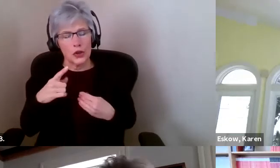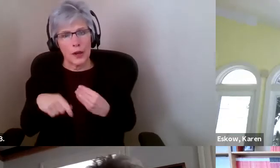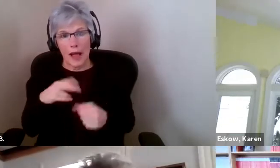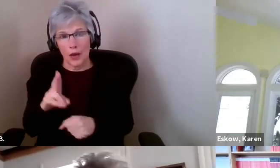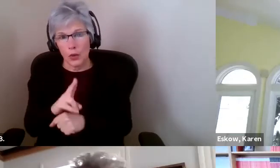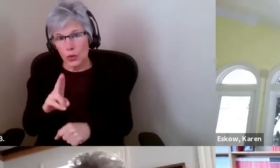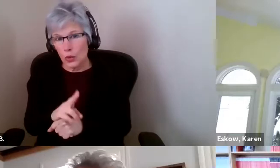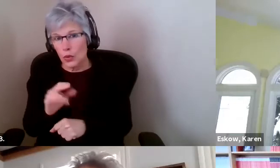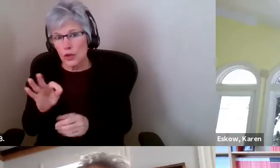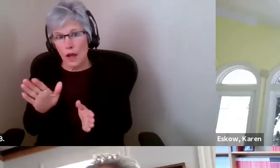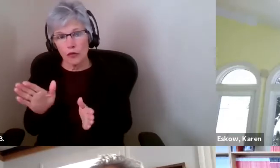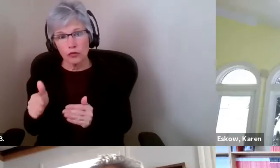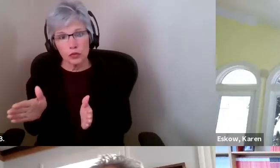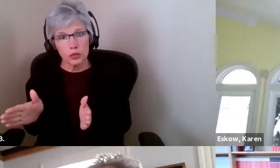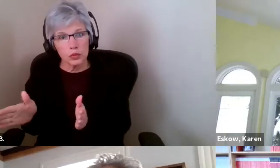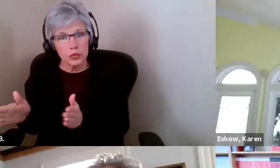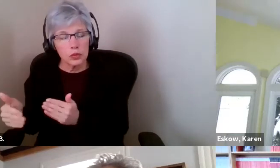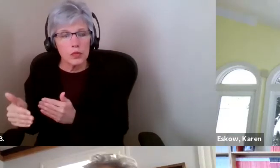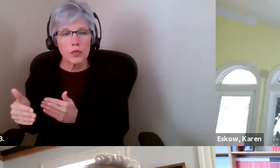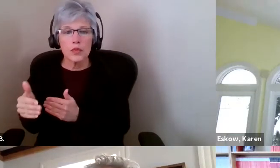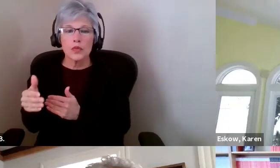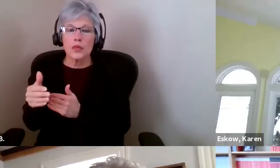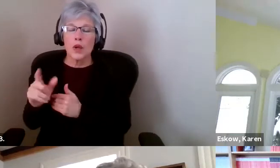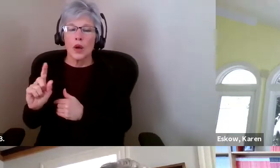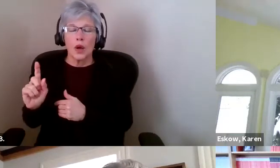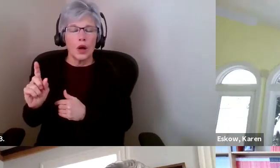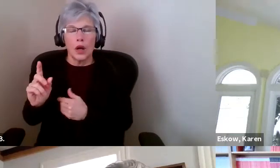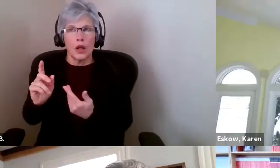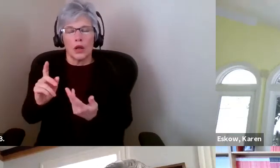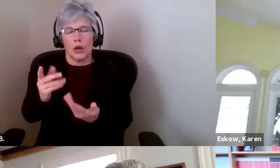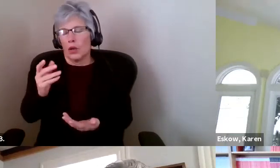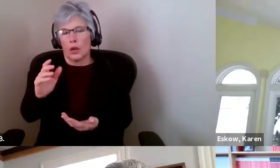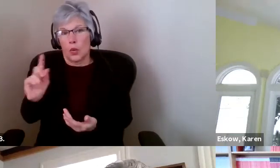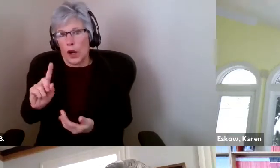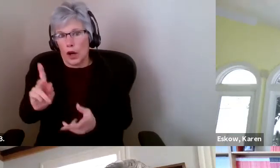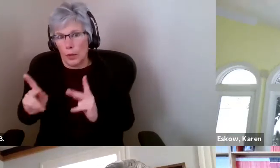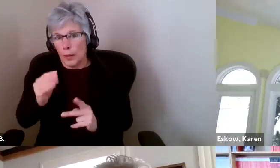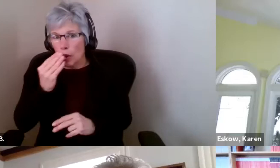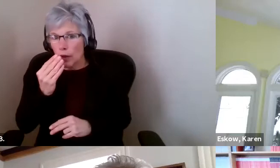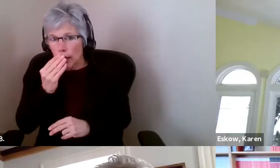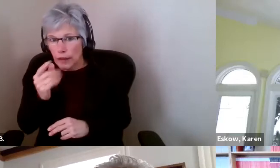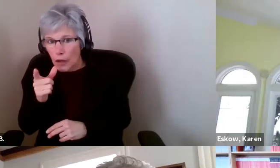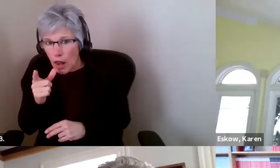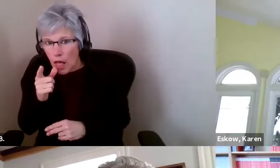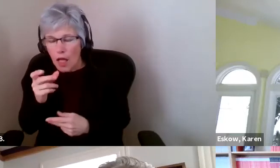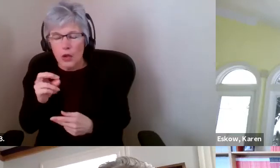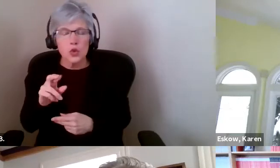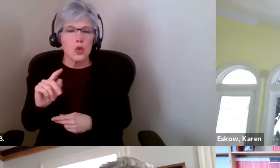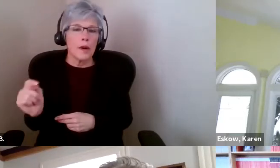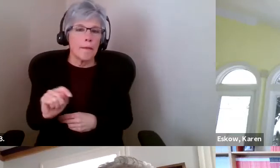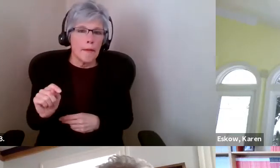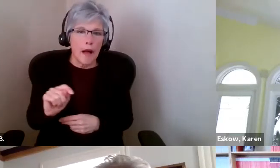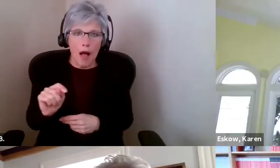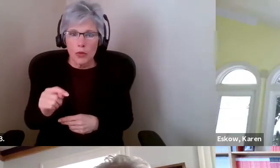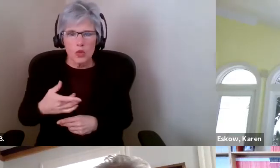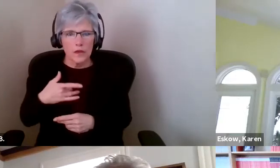be, you know, if it's the way people, where people are eating their lunch, if they brought it in, or the bathrooms, like we're too close in there, whatever it might